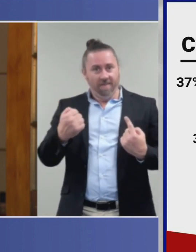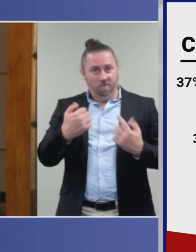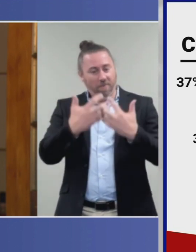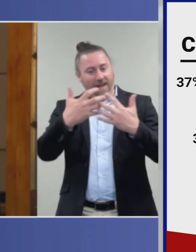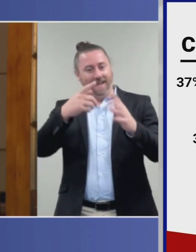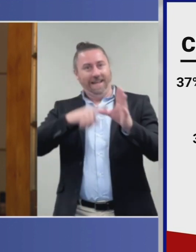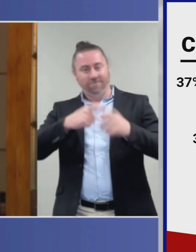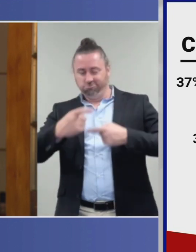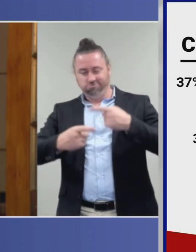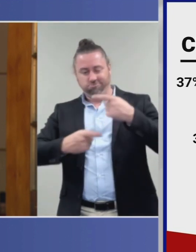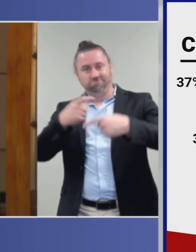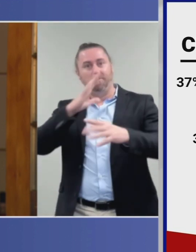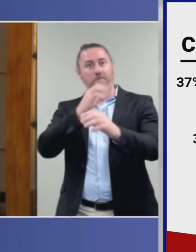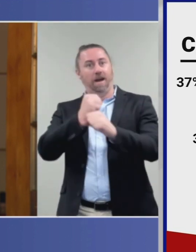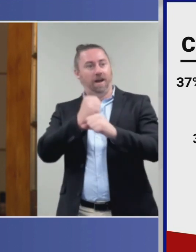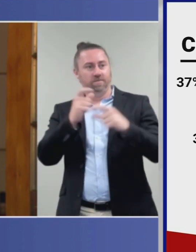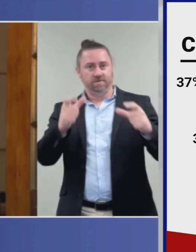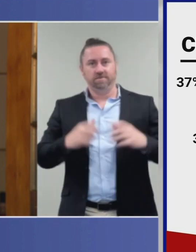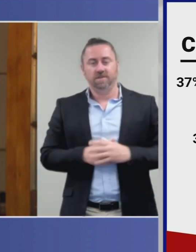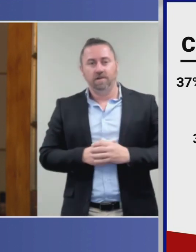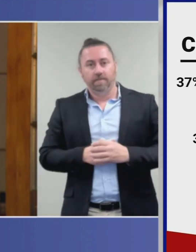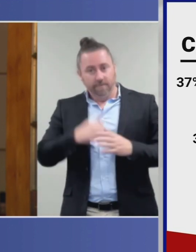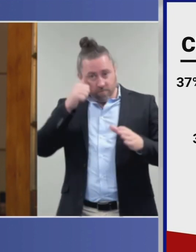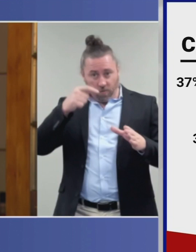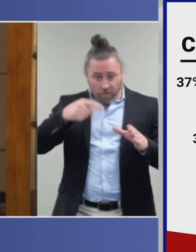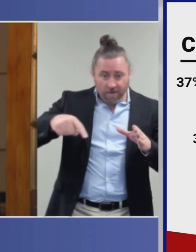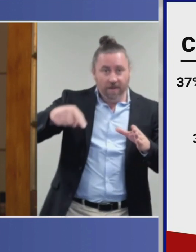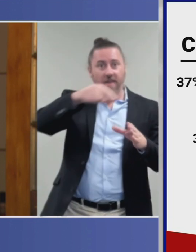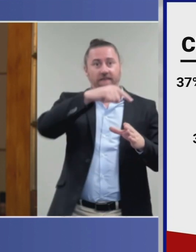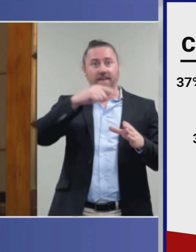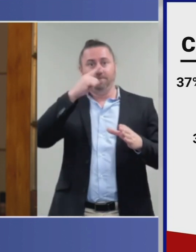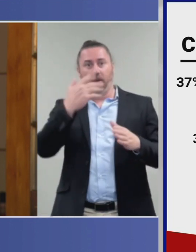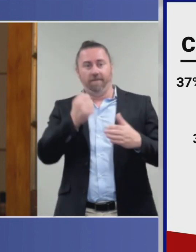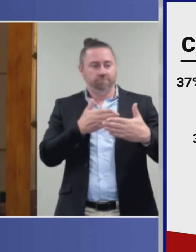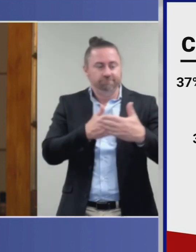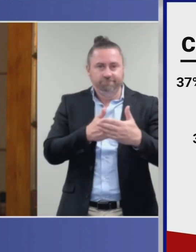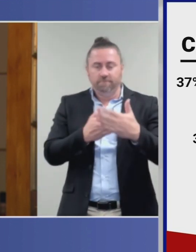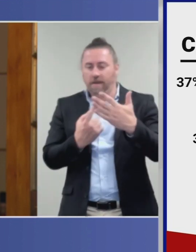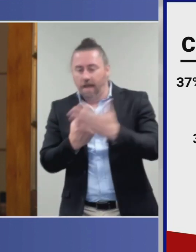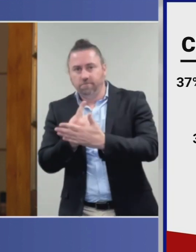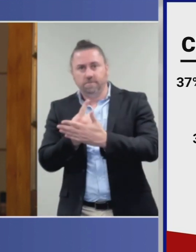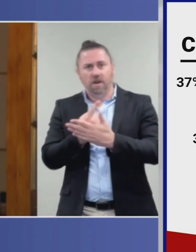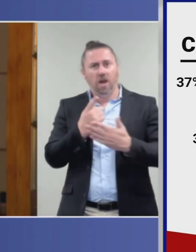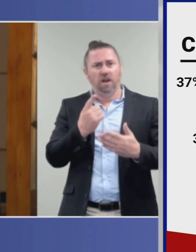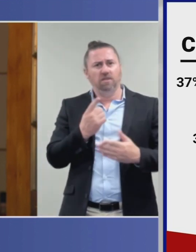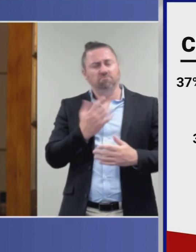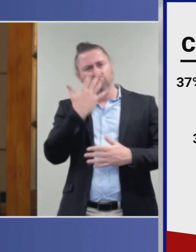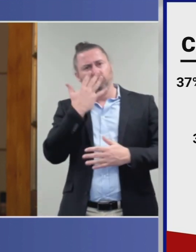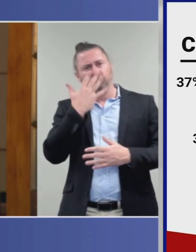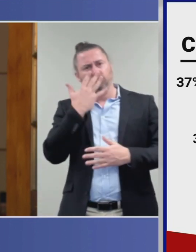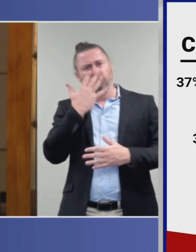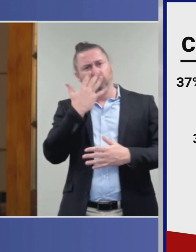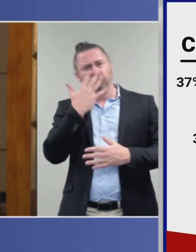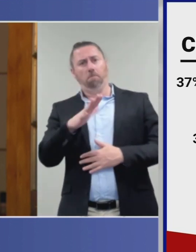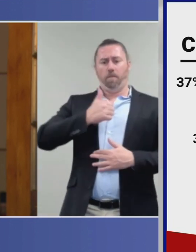these challenges in this work, these deficiencies and appalling behaviour that has taken place here, this is not new to